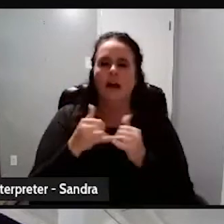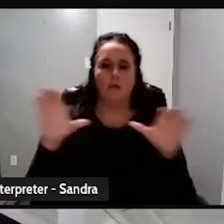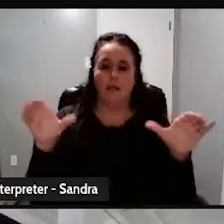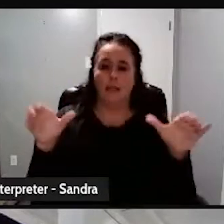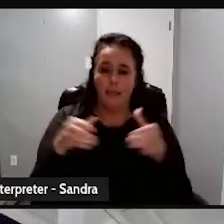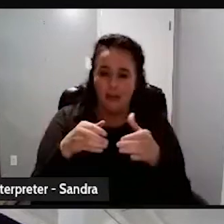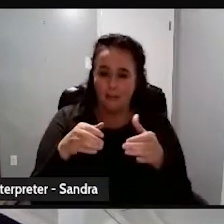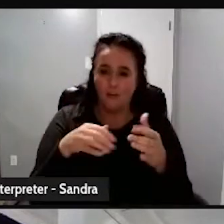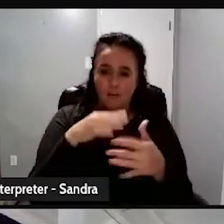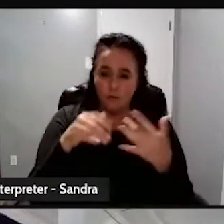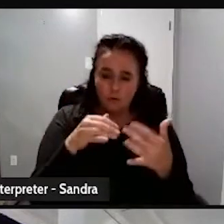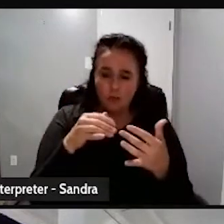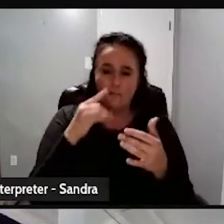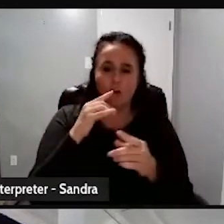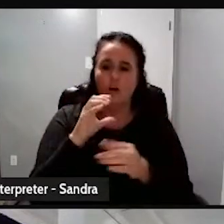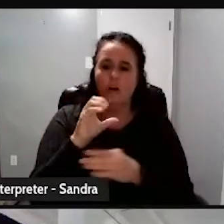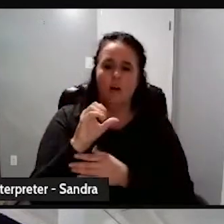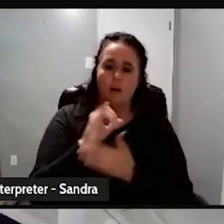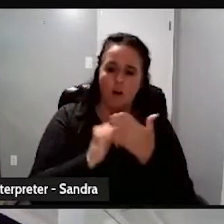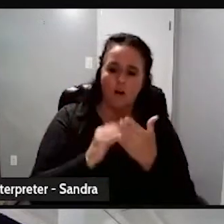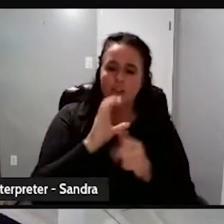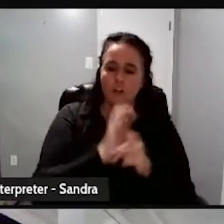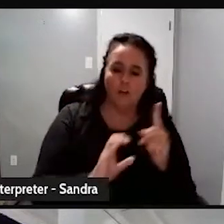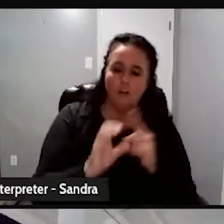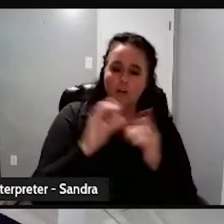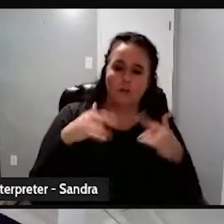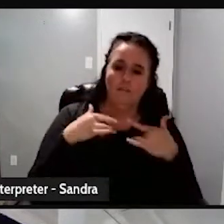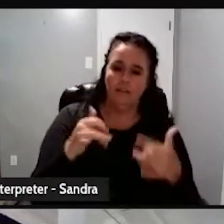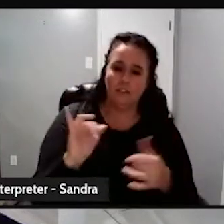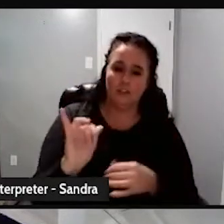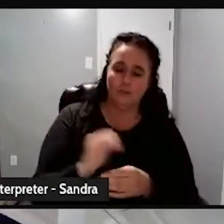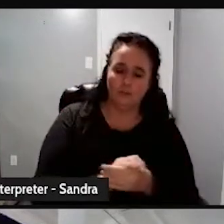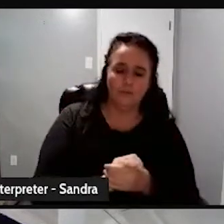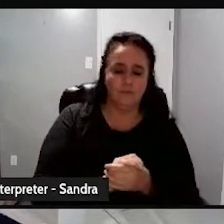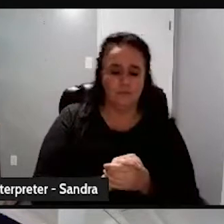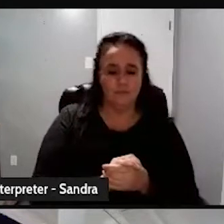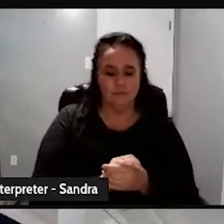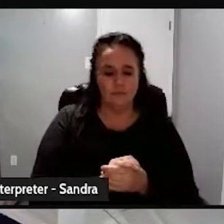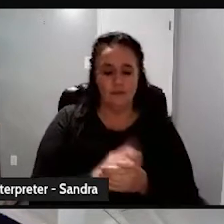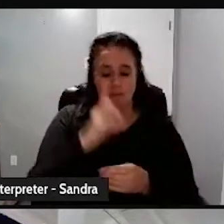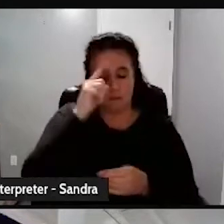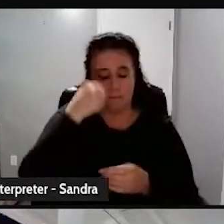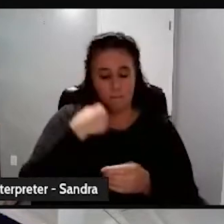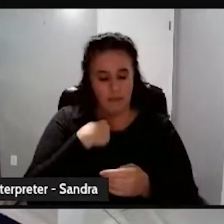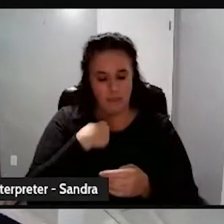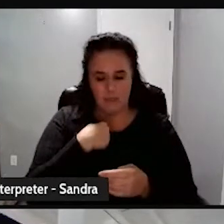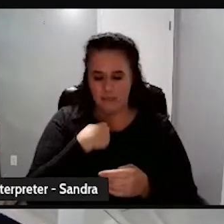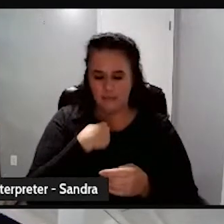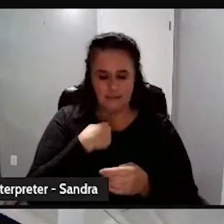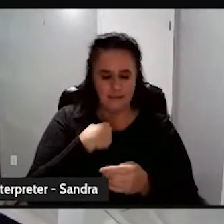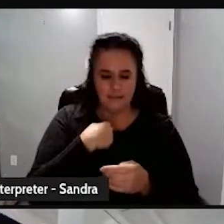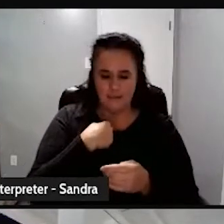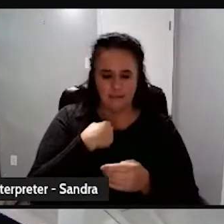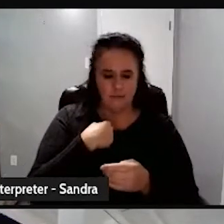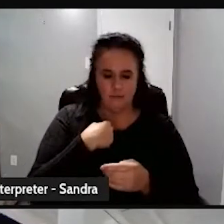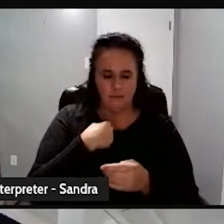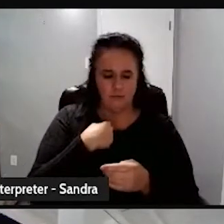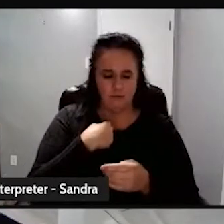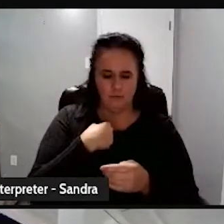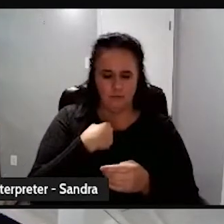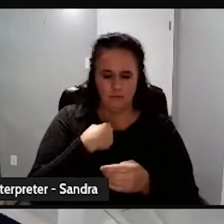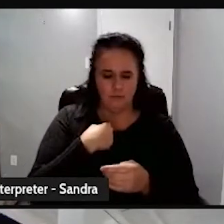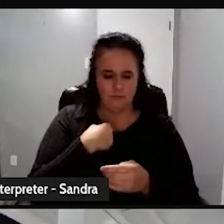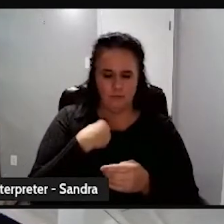for arts and culture events. And to me, that is a very, very narrow time